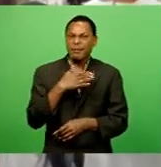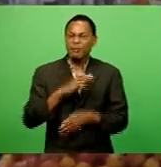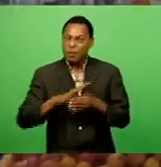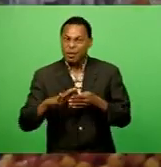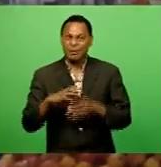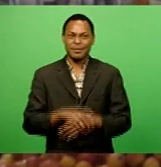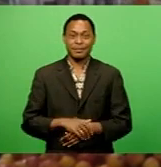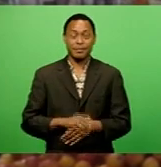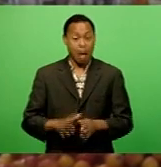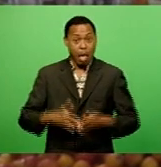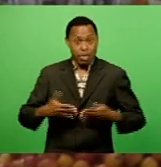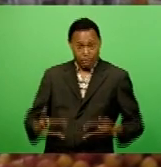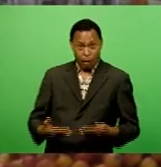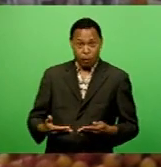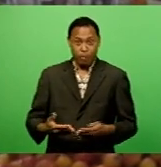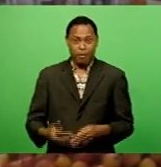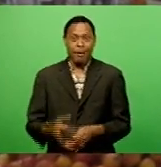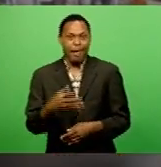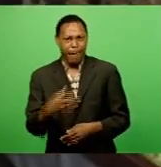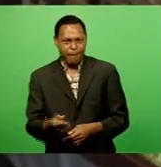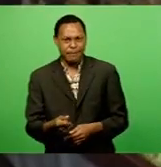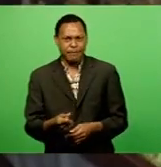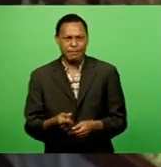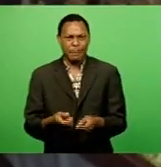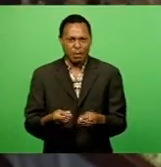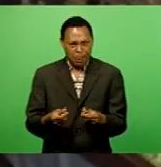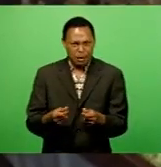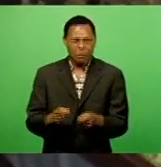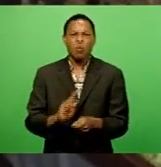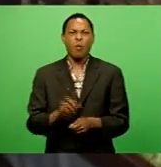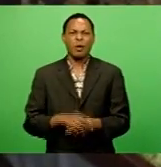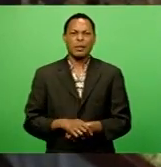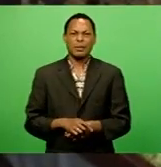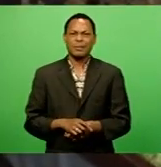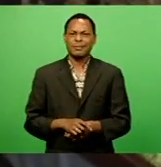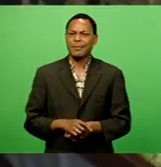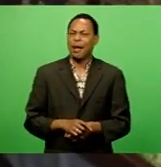to earn money, these dealers have had to slash their prices.